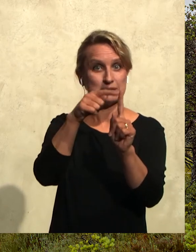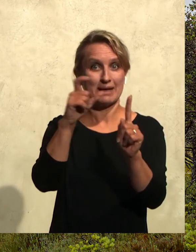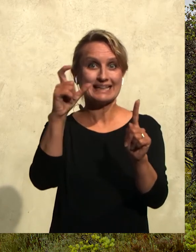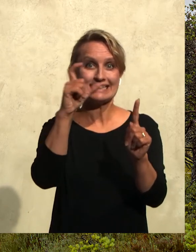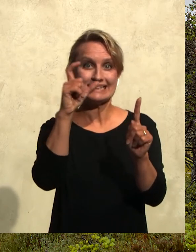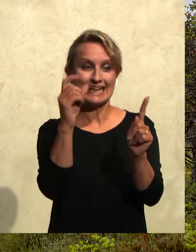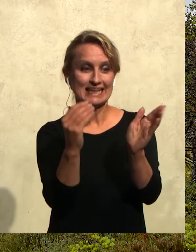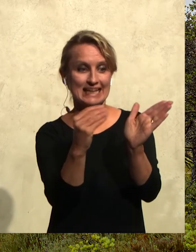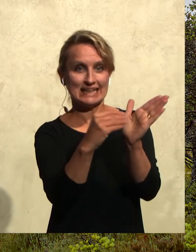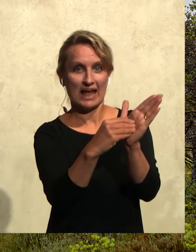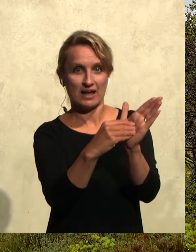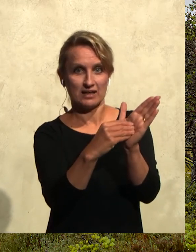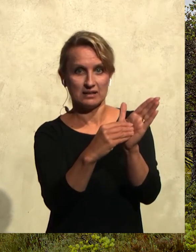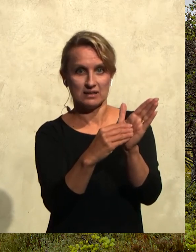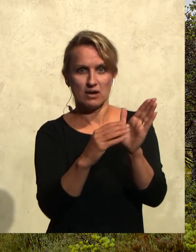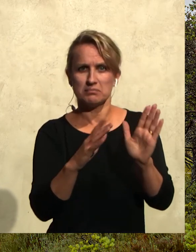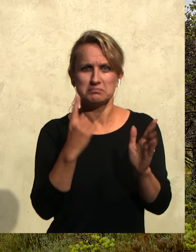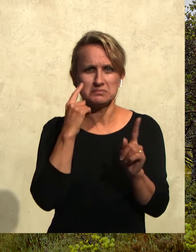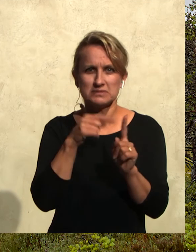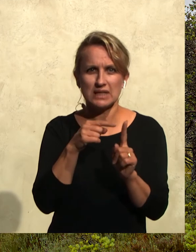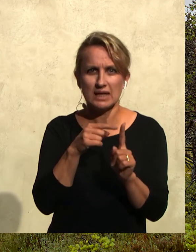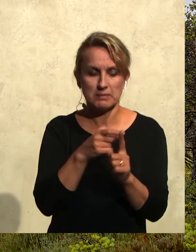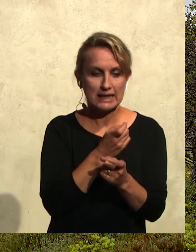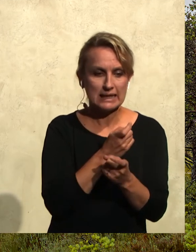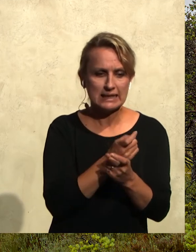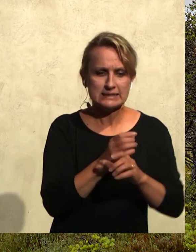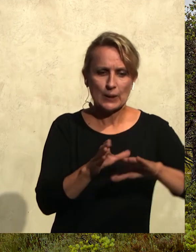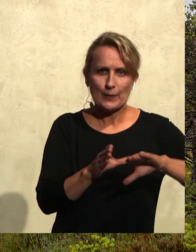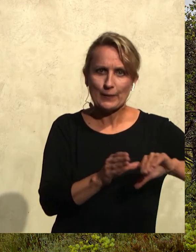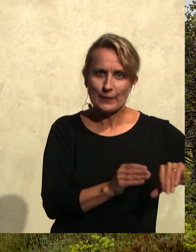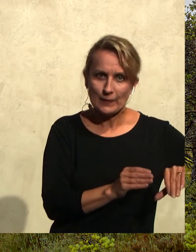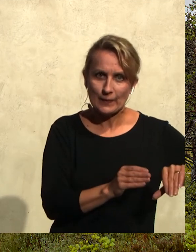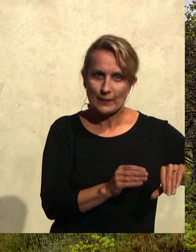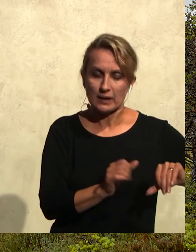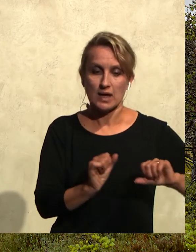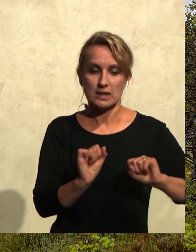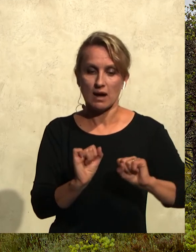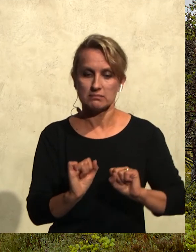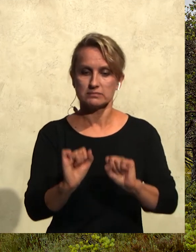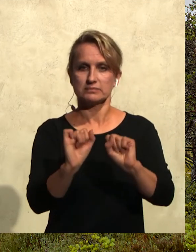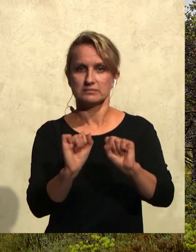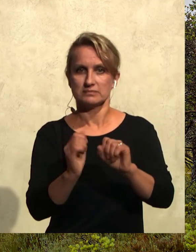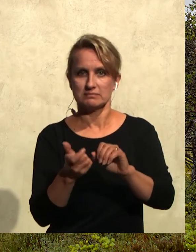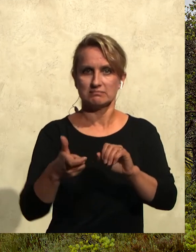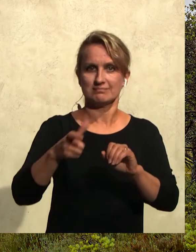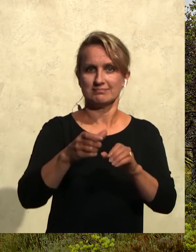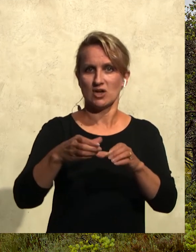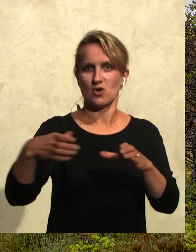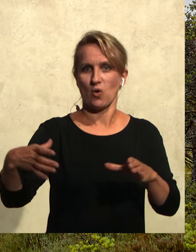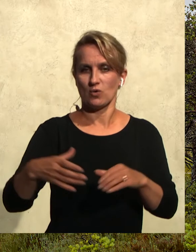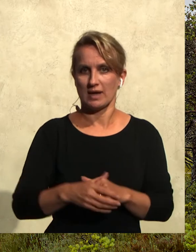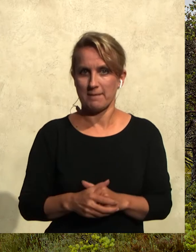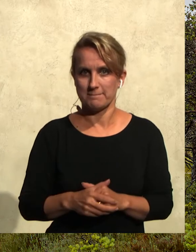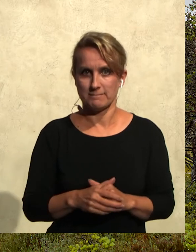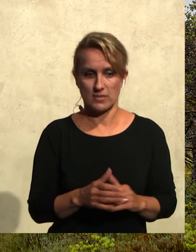risk factors and promote the exposure to the protective factors. So they work in synergy, I think. So if we take childhood,